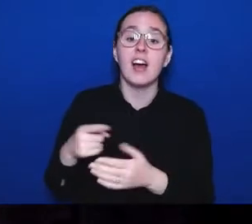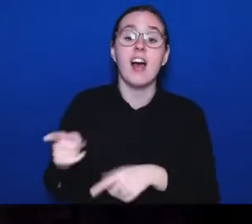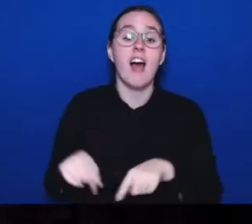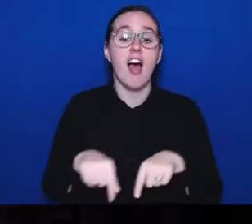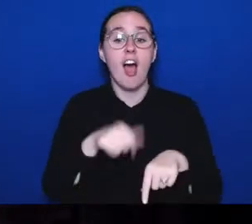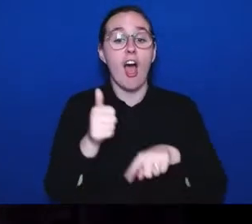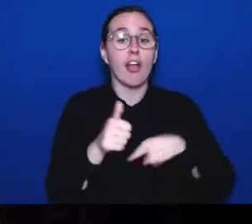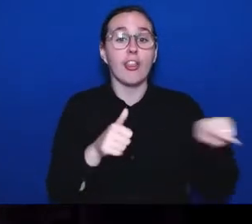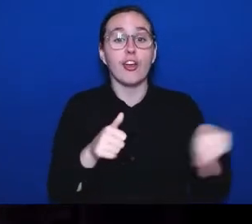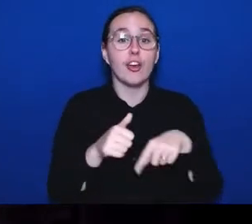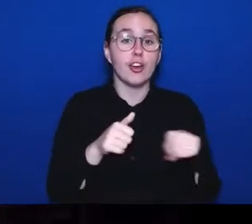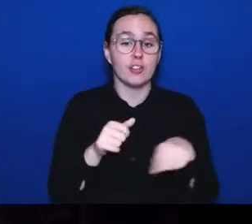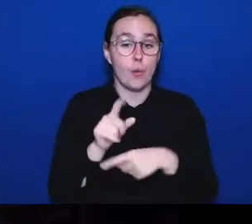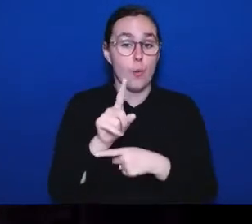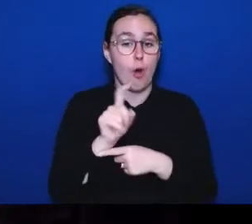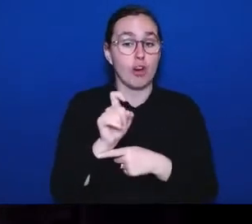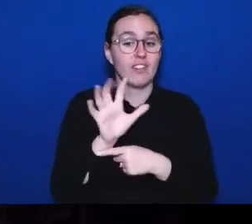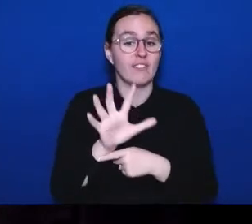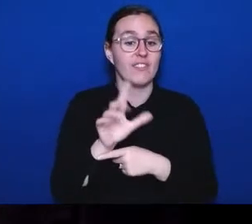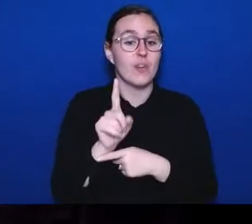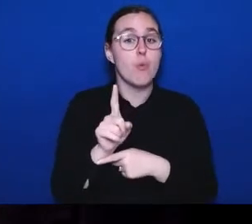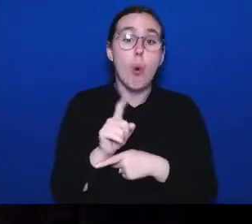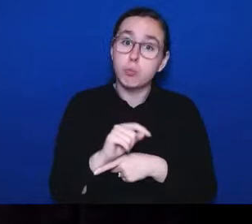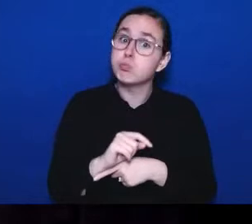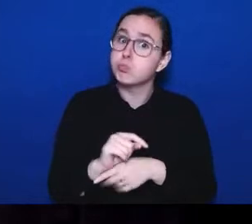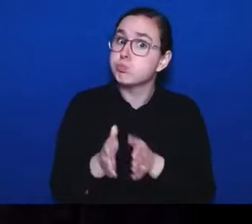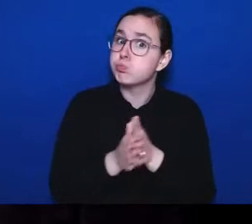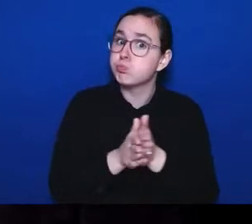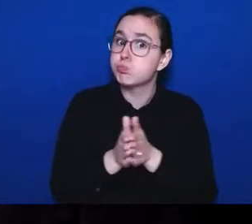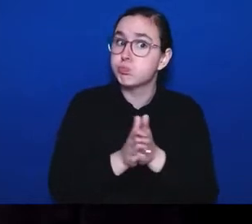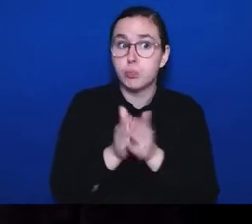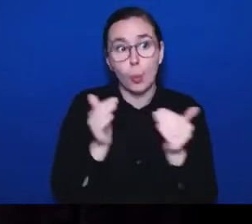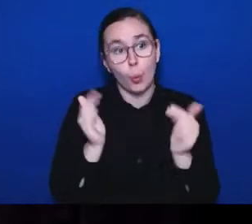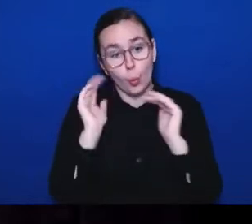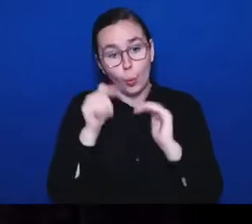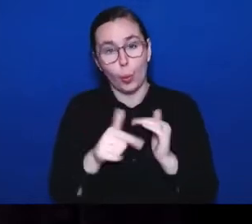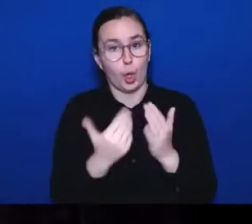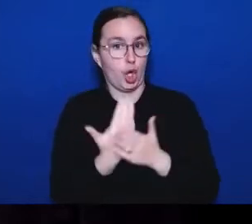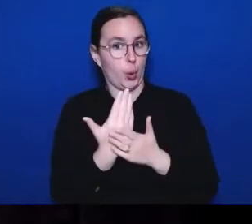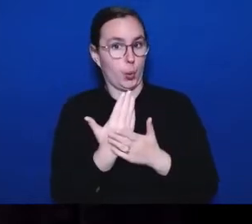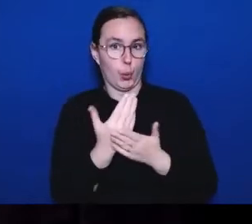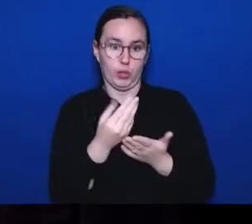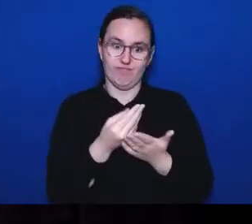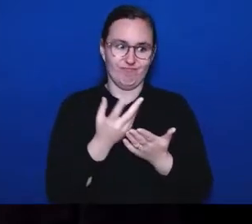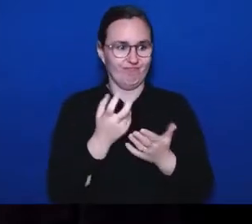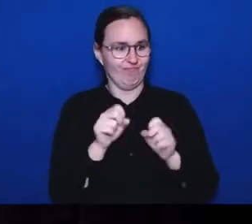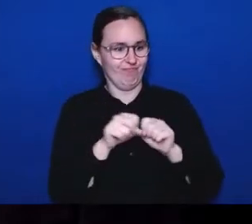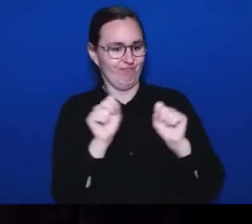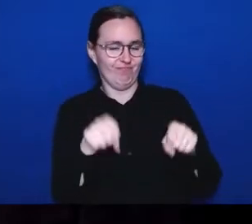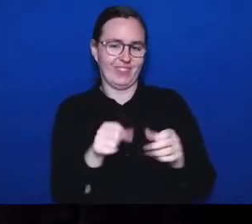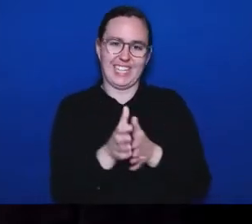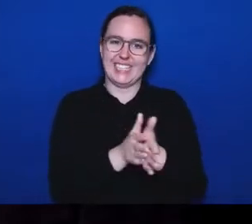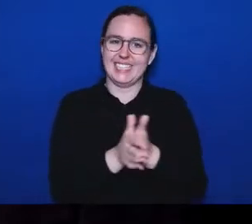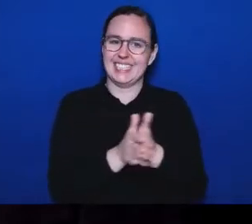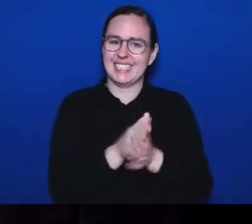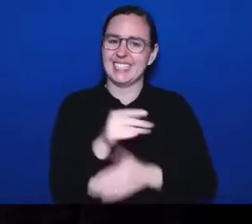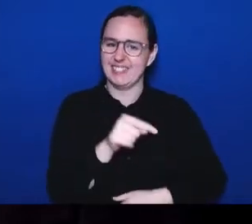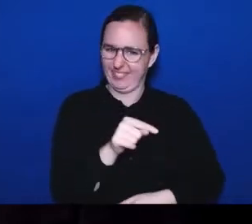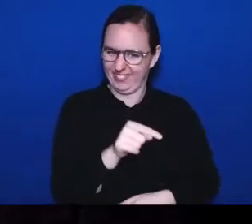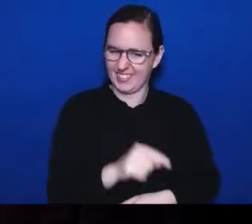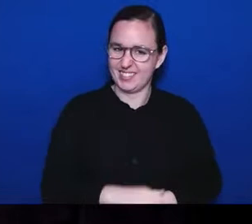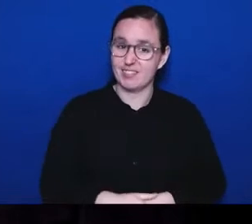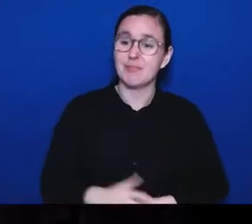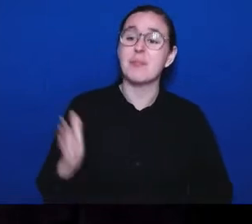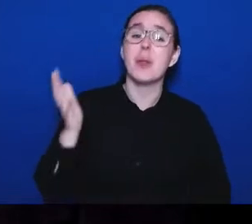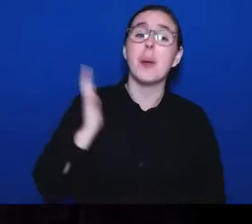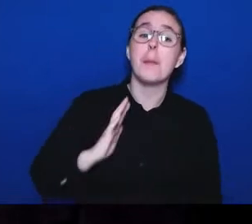151 in total have expressed interest in these incentives. To put that in context, that number had typically been for those contracts 25